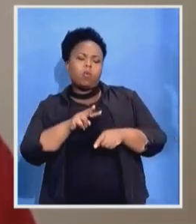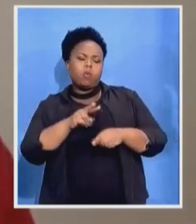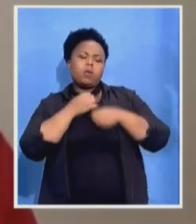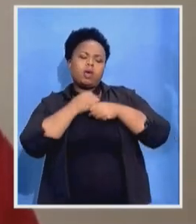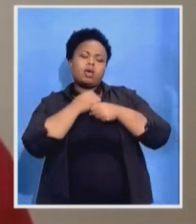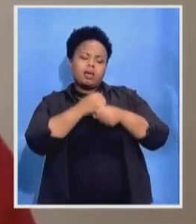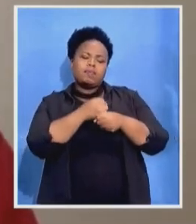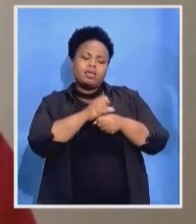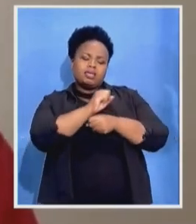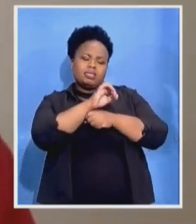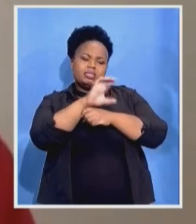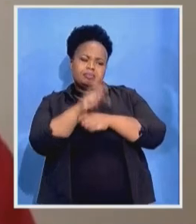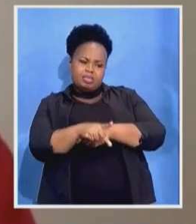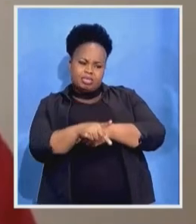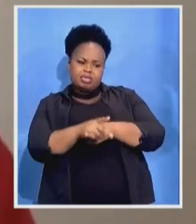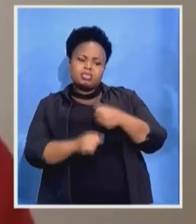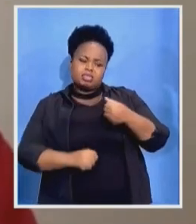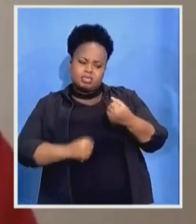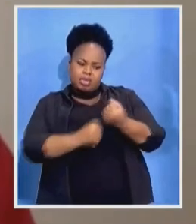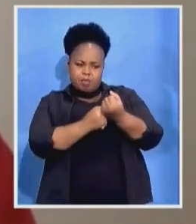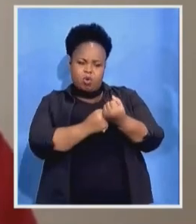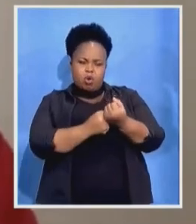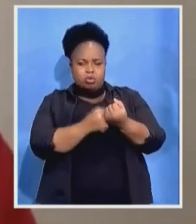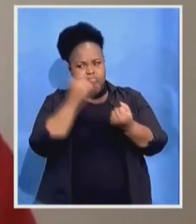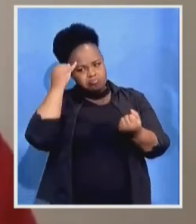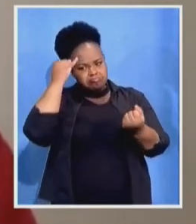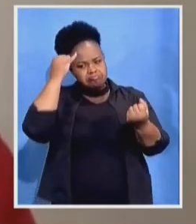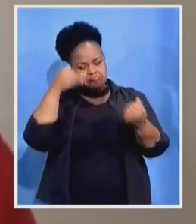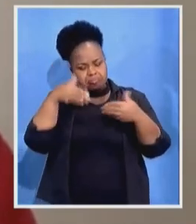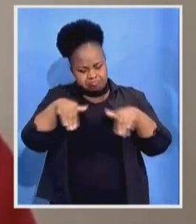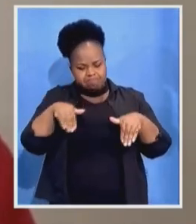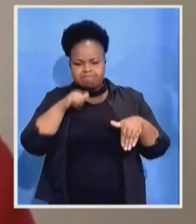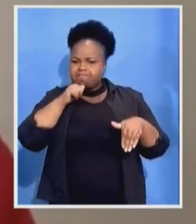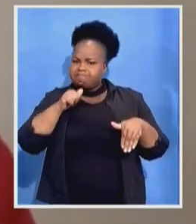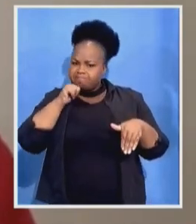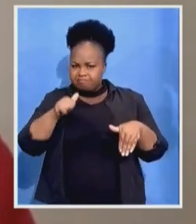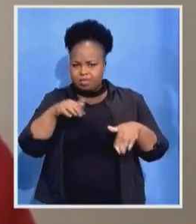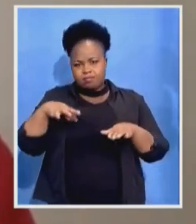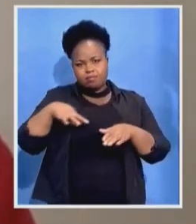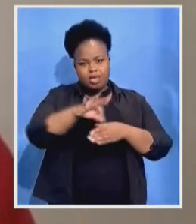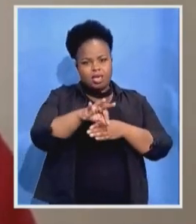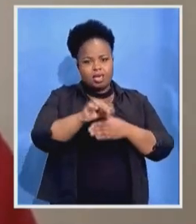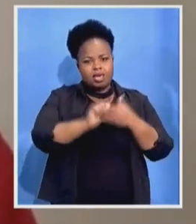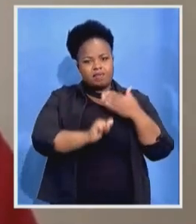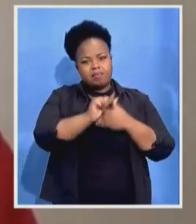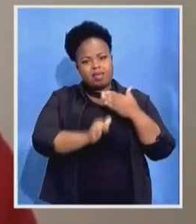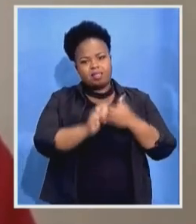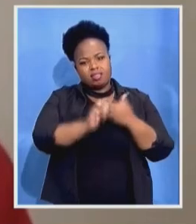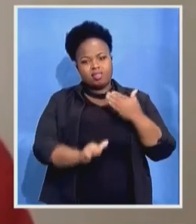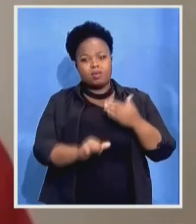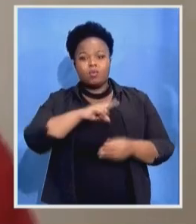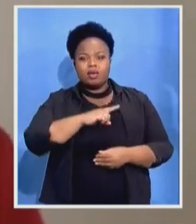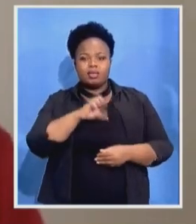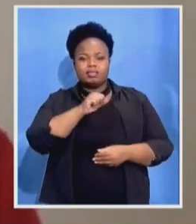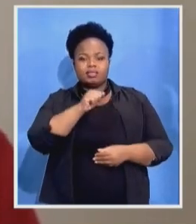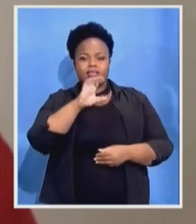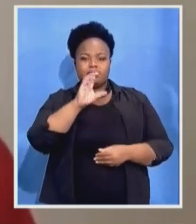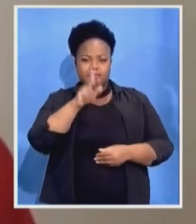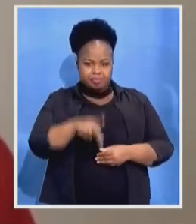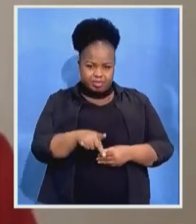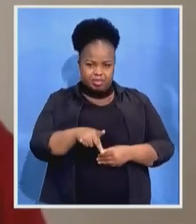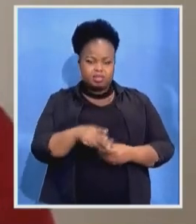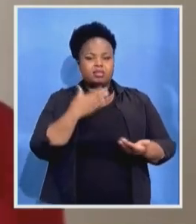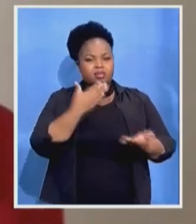to actually also make a monthly contribution to make the South African Communist Party a sustainable